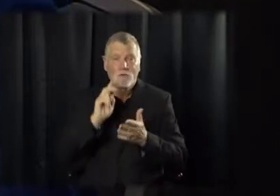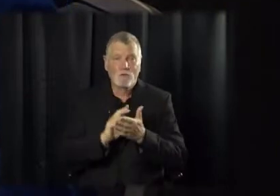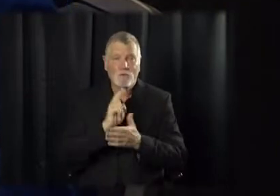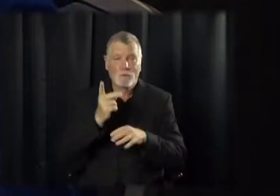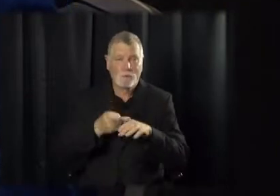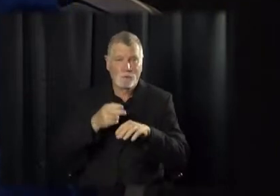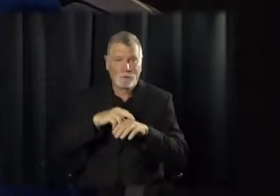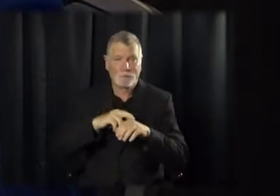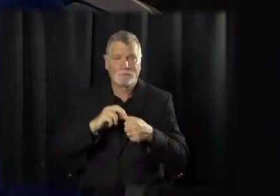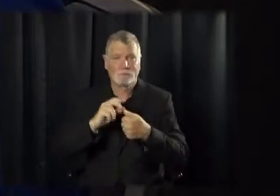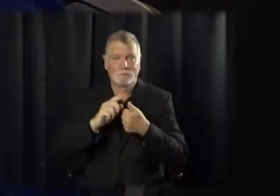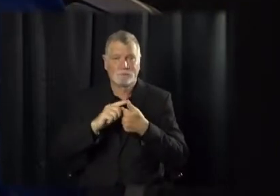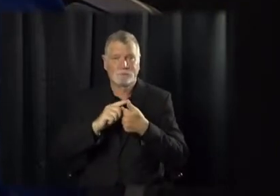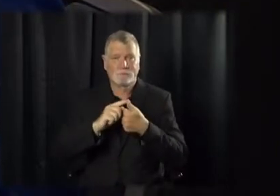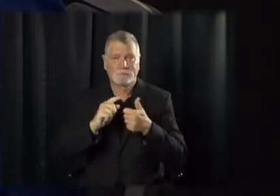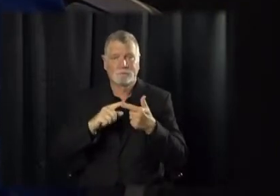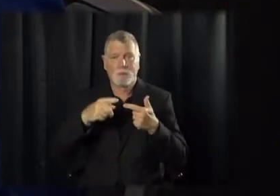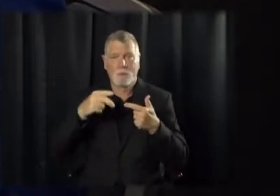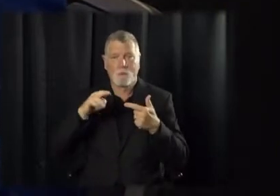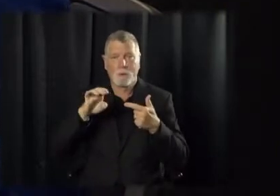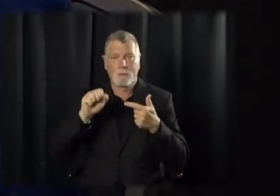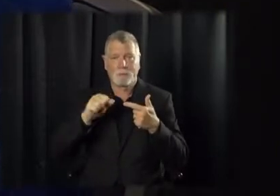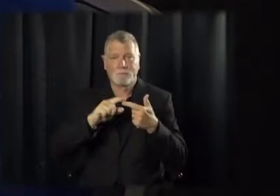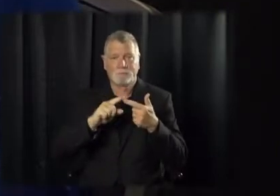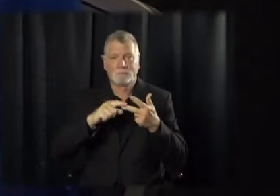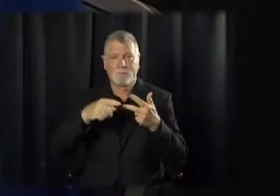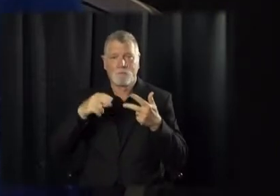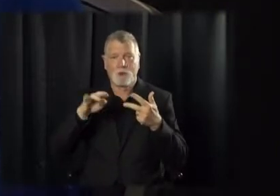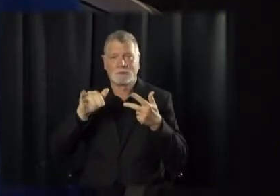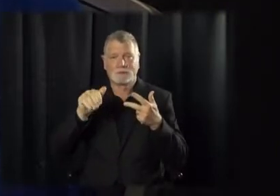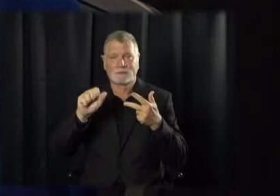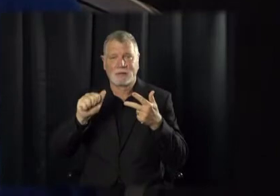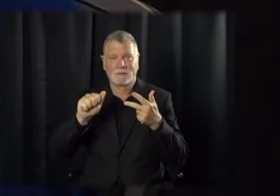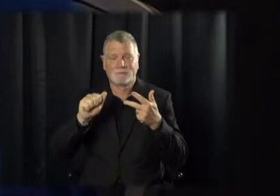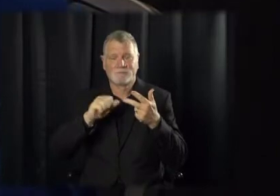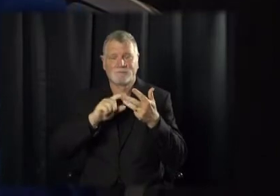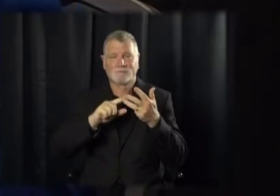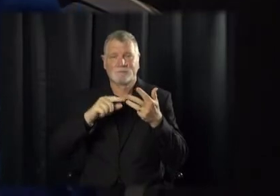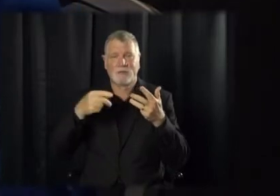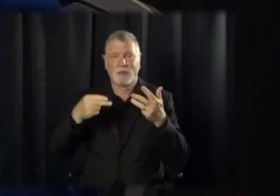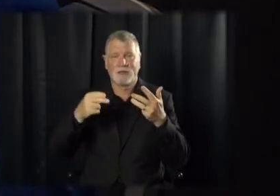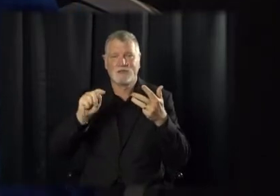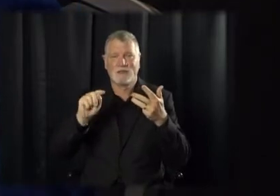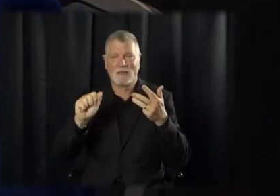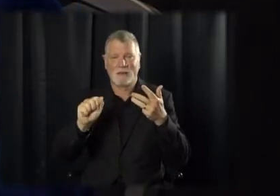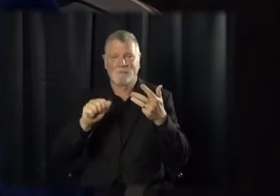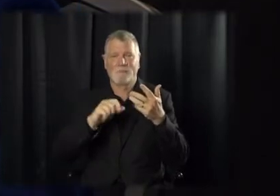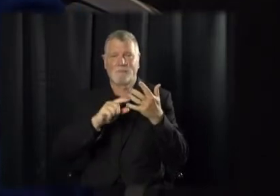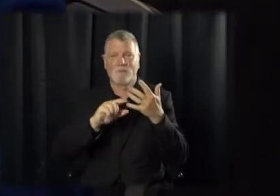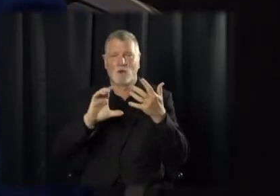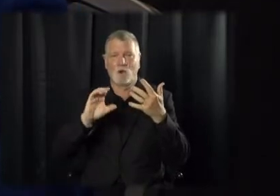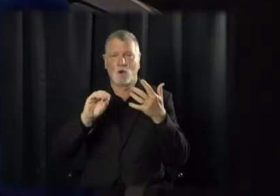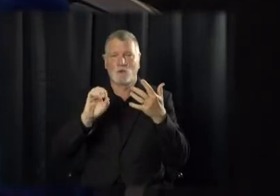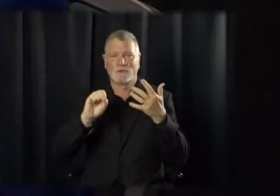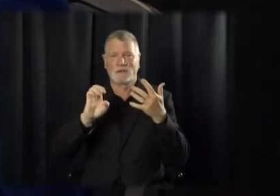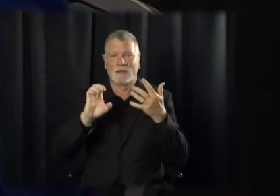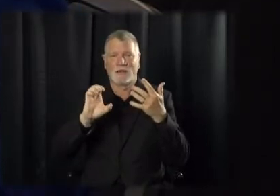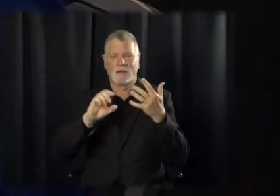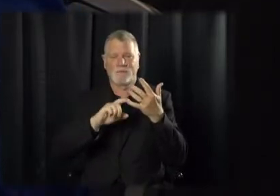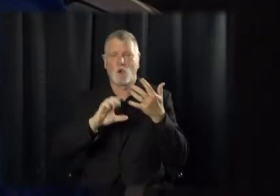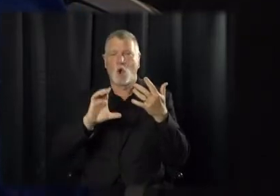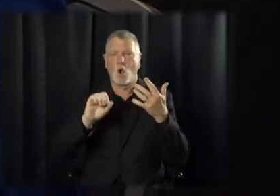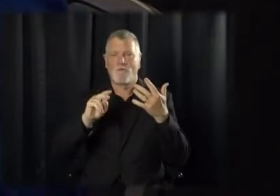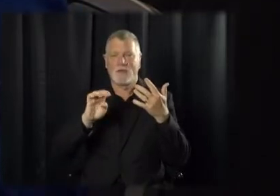University of Puerto Rico, Prepa, Prasa, HTA, Kosak,